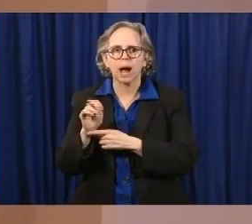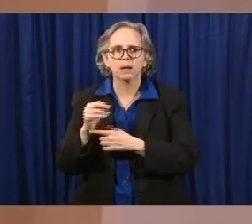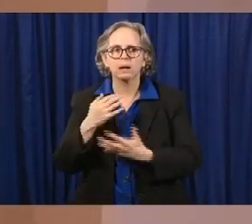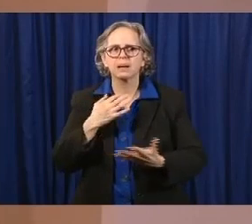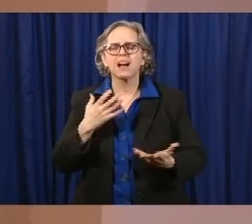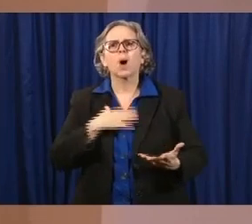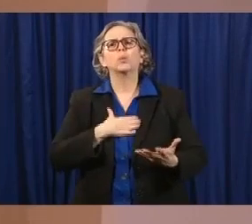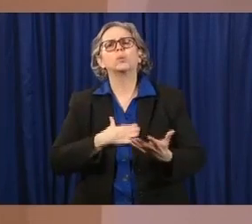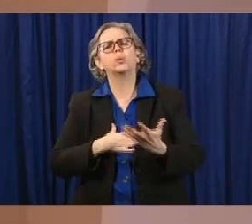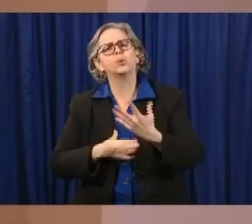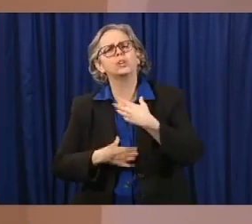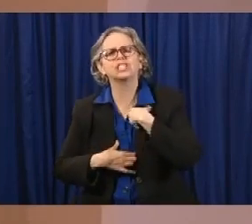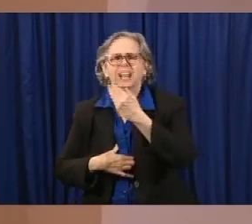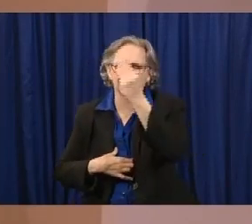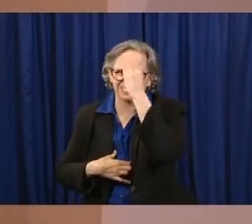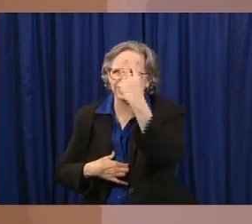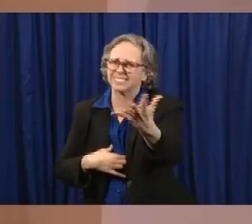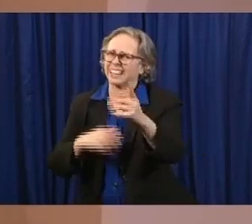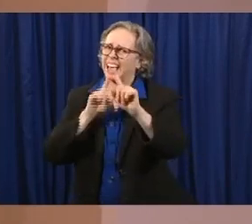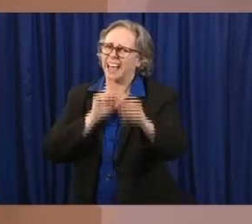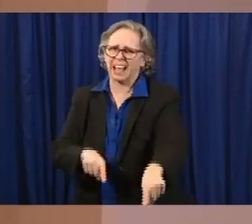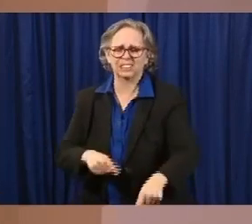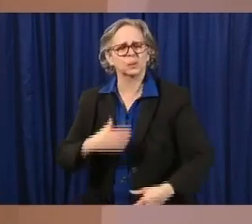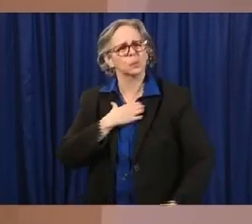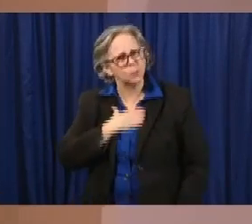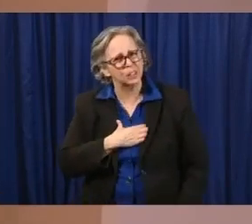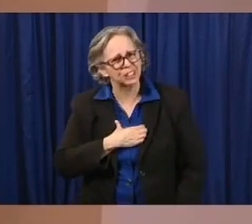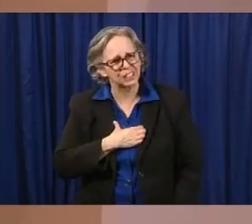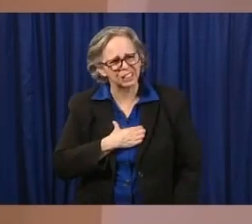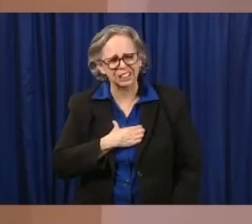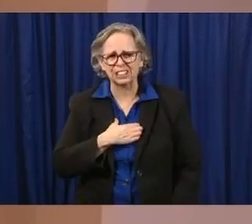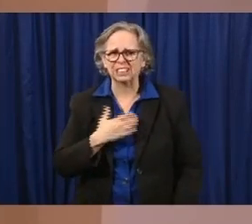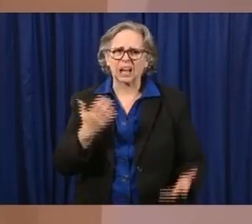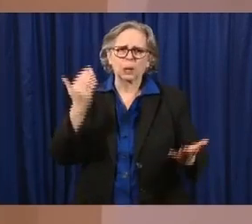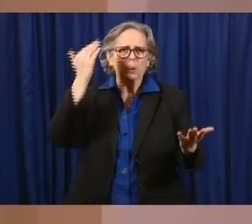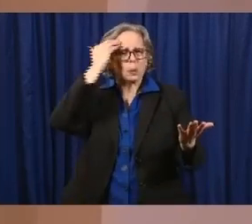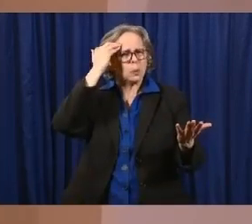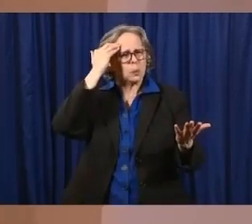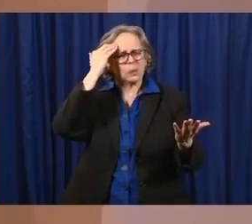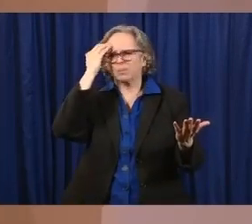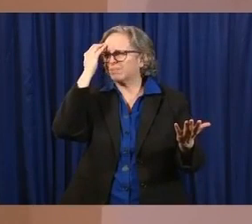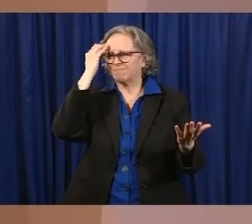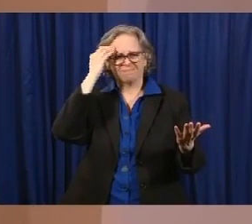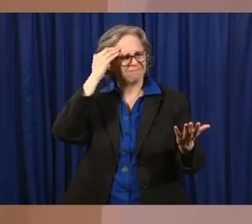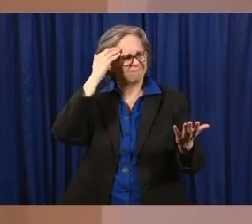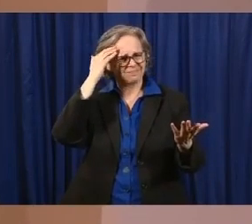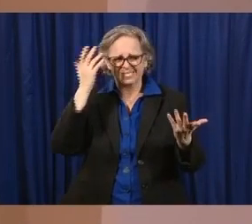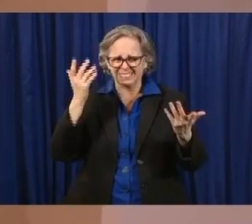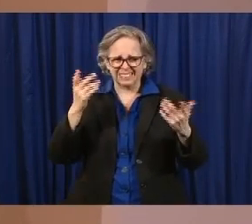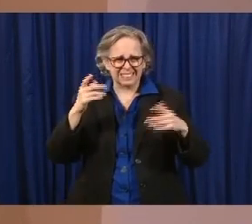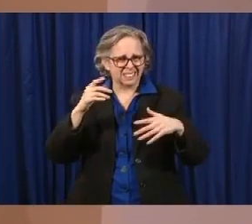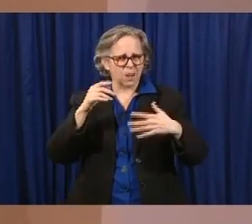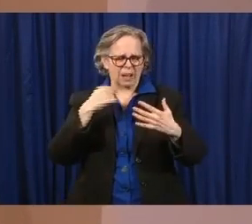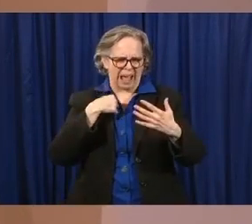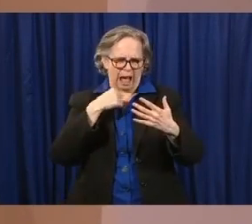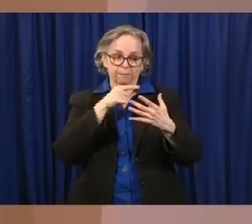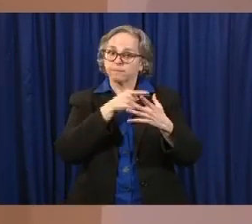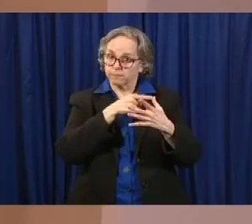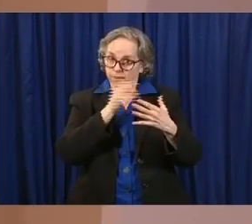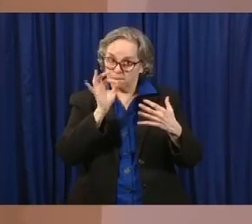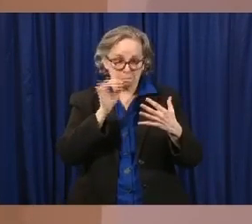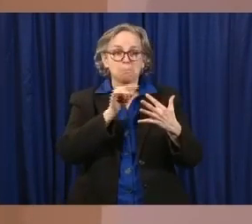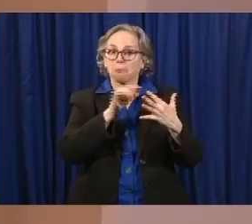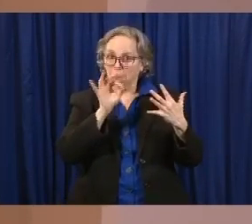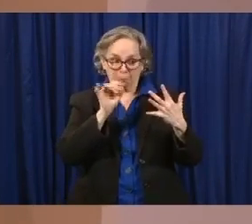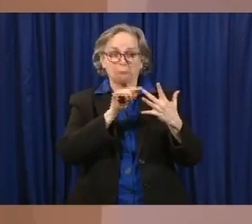do wish we knew the answer to that, and there are a lot of factors that go into that, and the governor, I know, will be covering